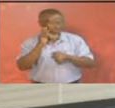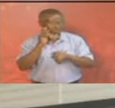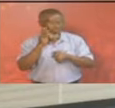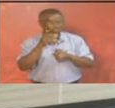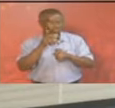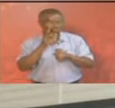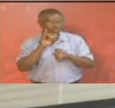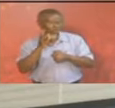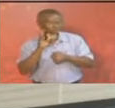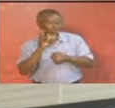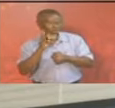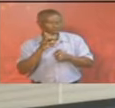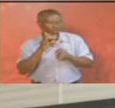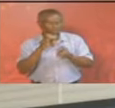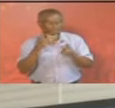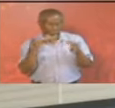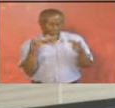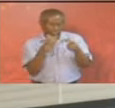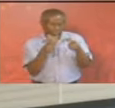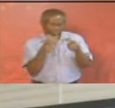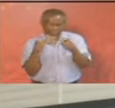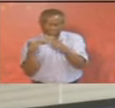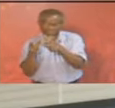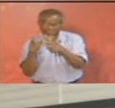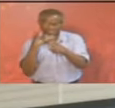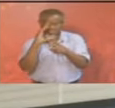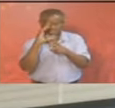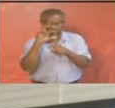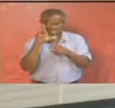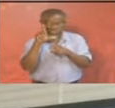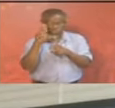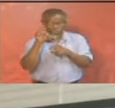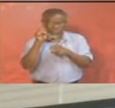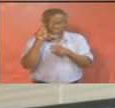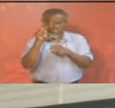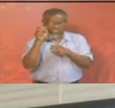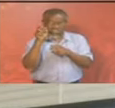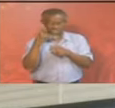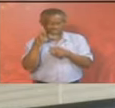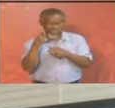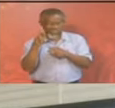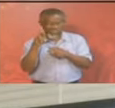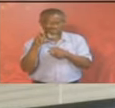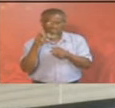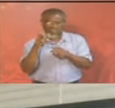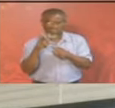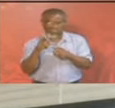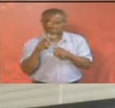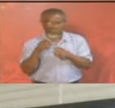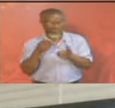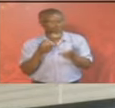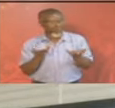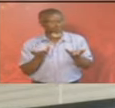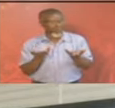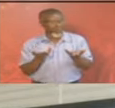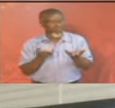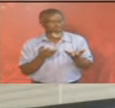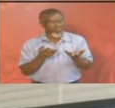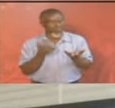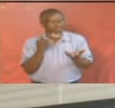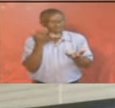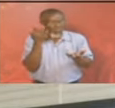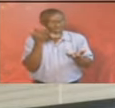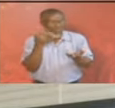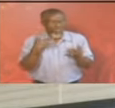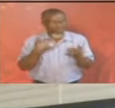my mind, I'm trying to reconcile what appears to be a variance in reporting. Is there any way that you can